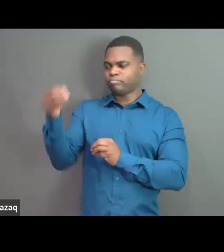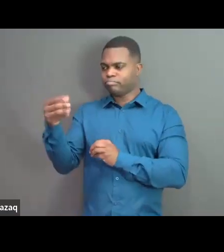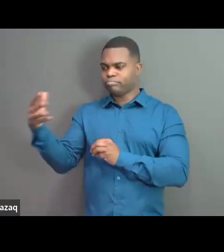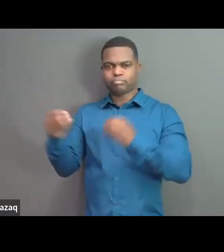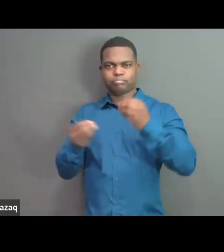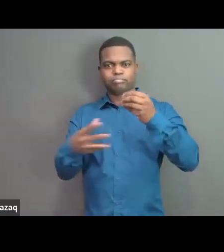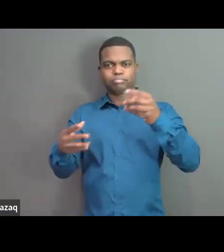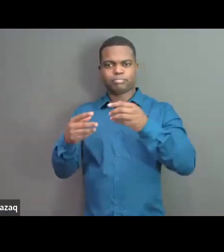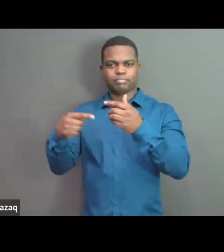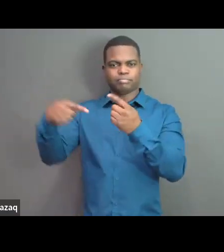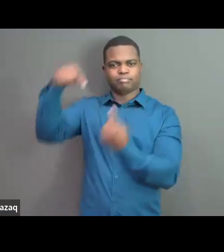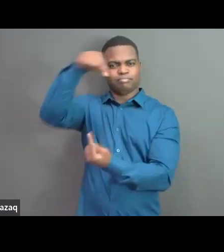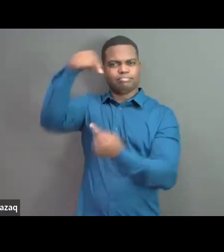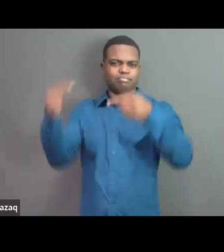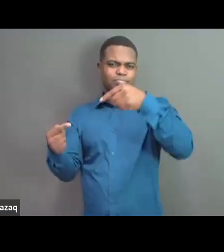plus